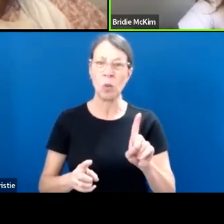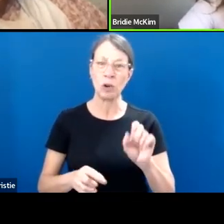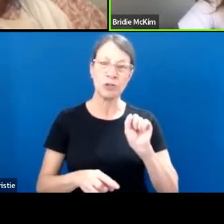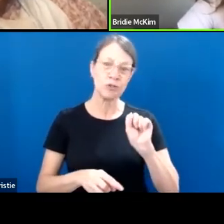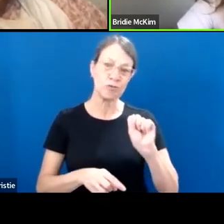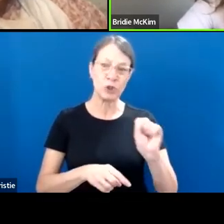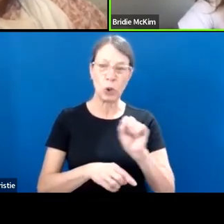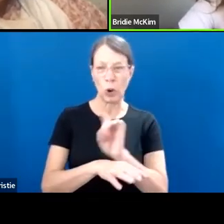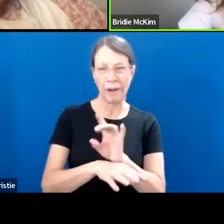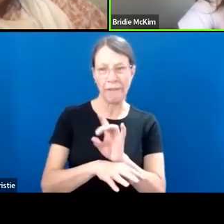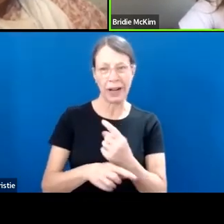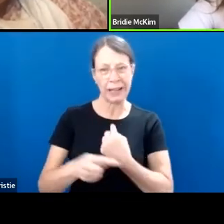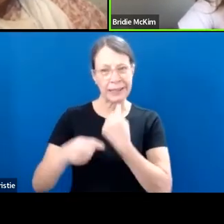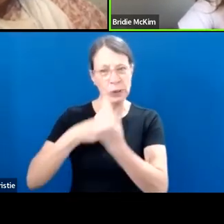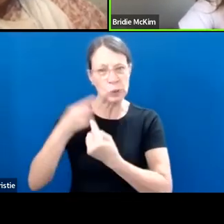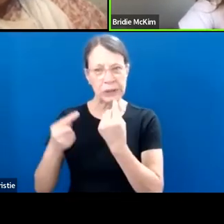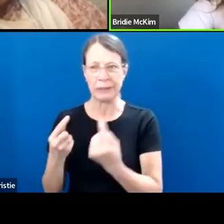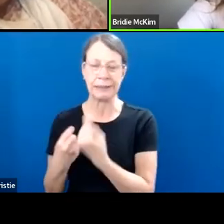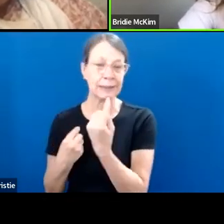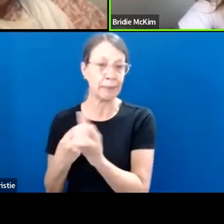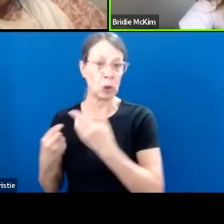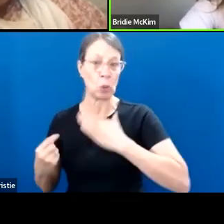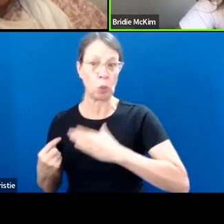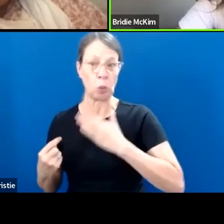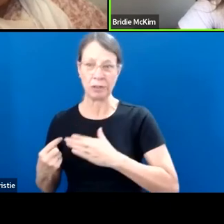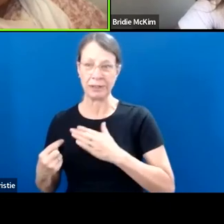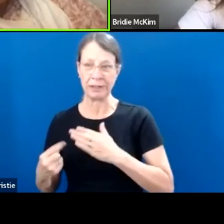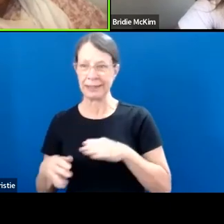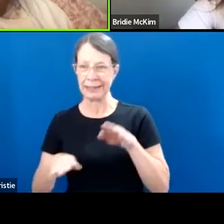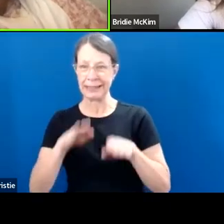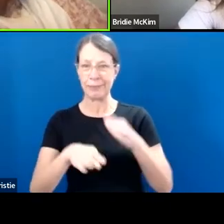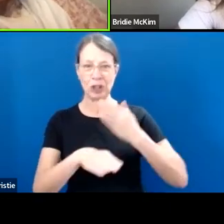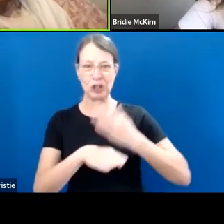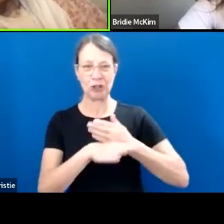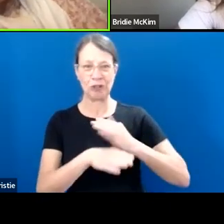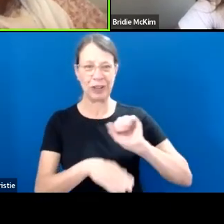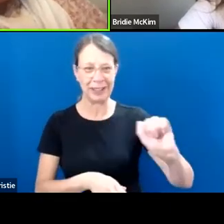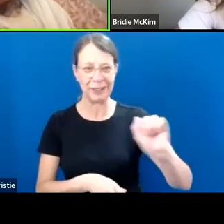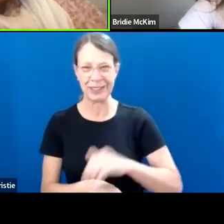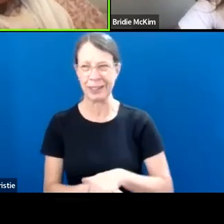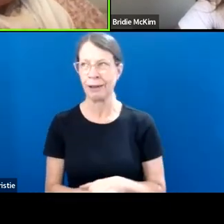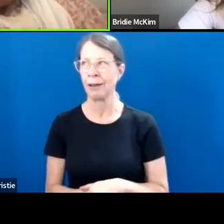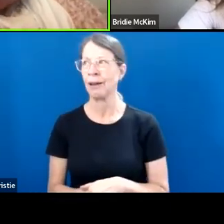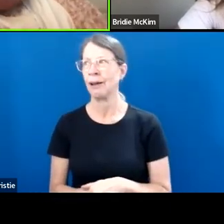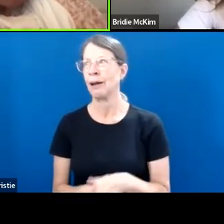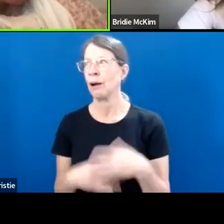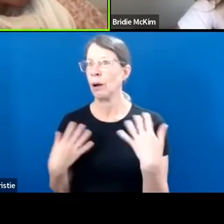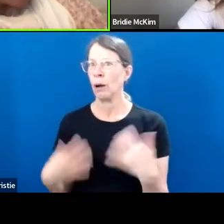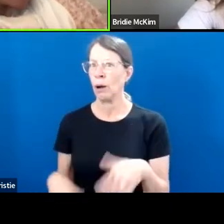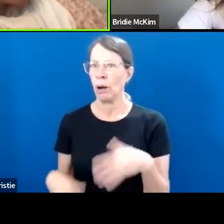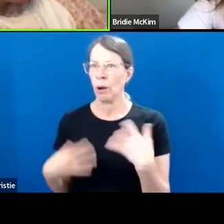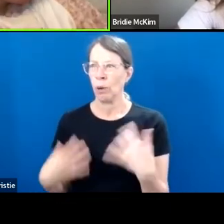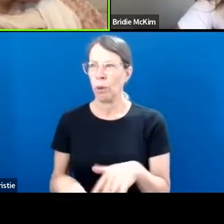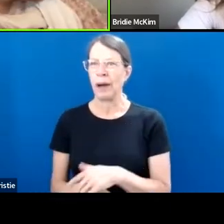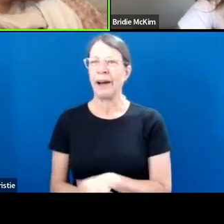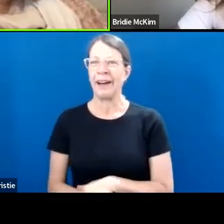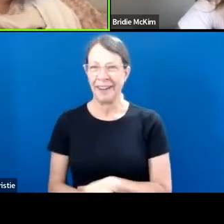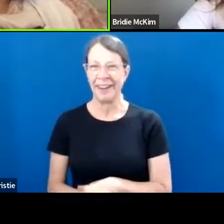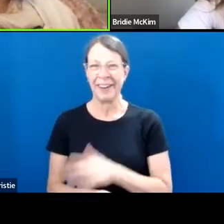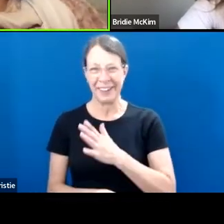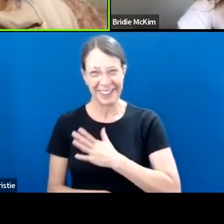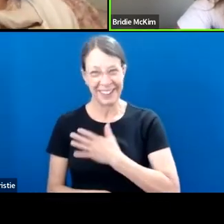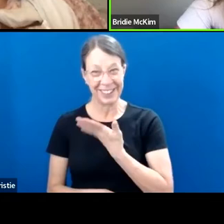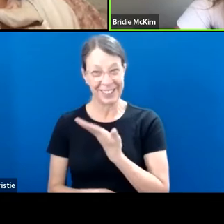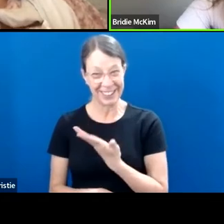people starting out who want a career that you have? Oh, goodness, that's such an interesting